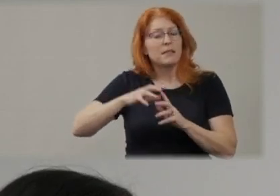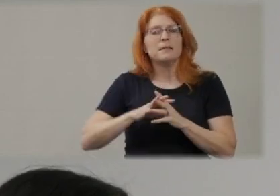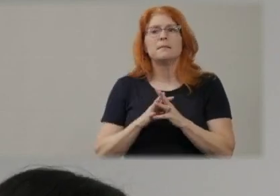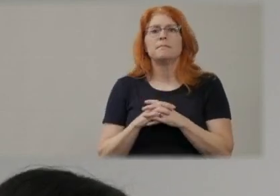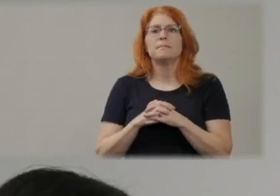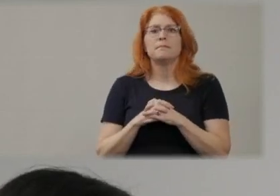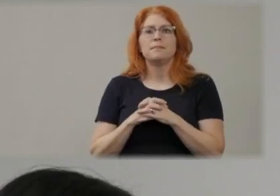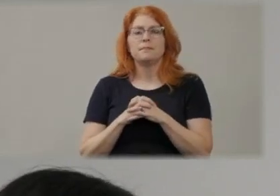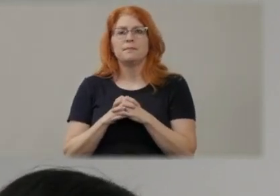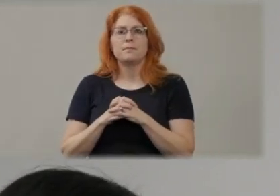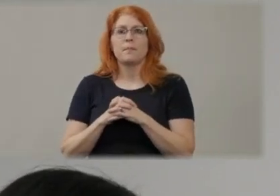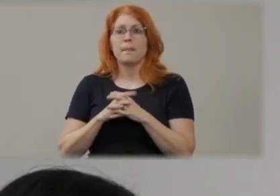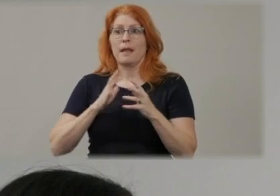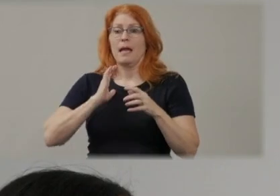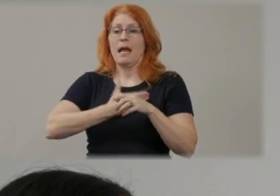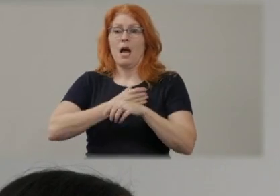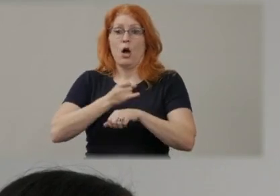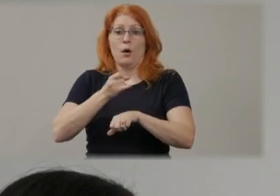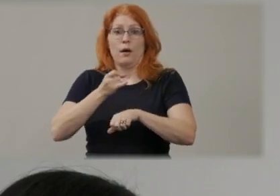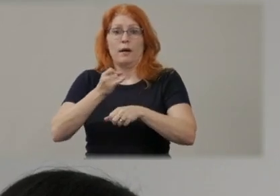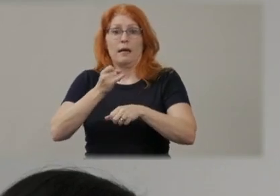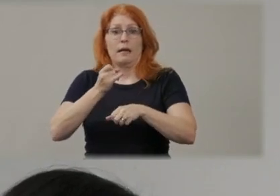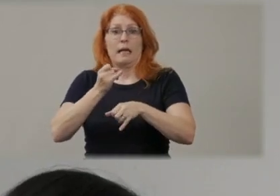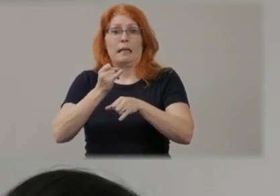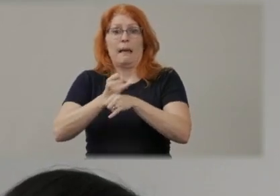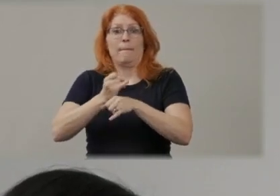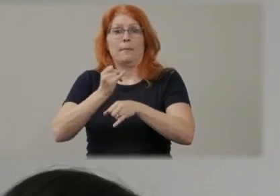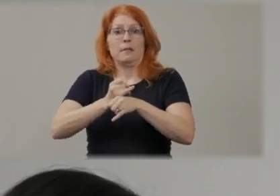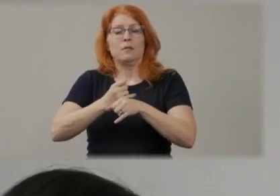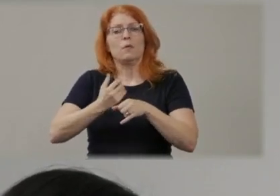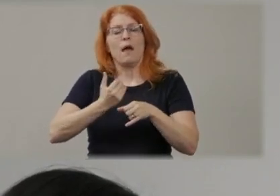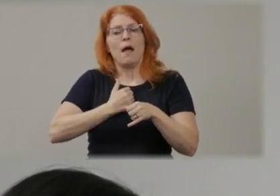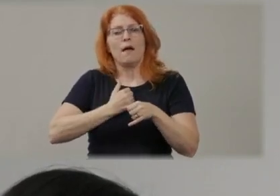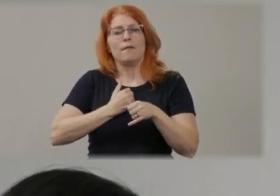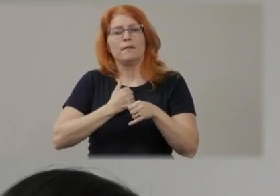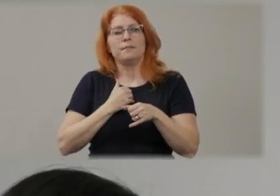On our campus, we have a